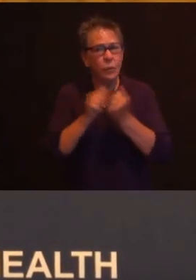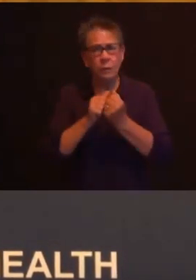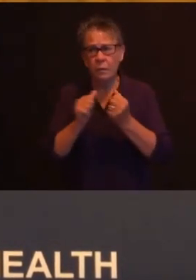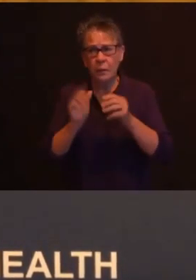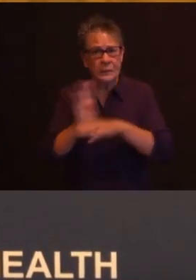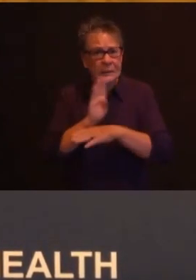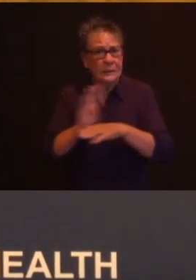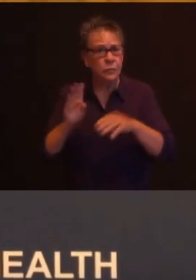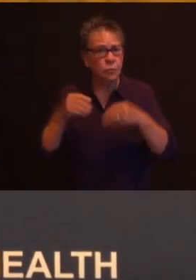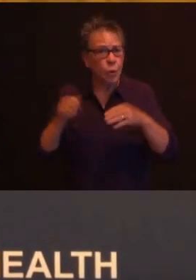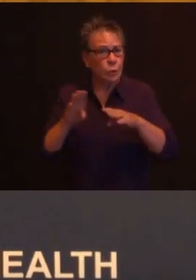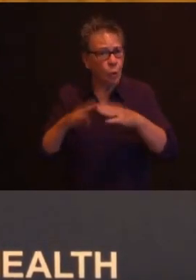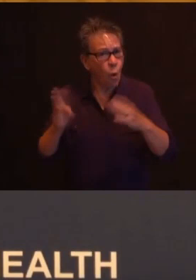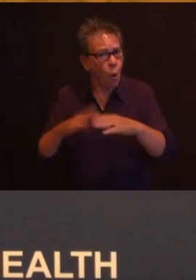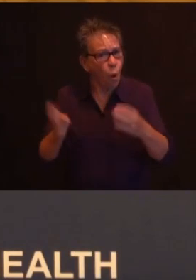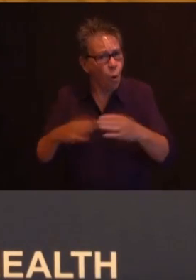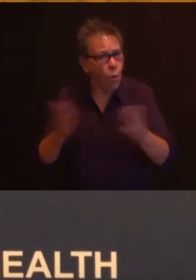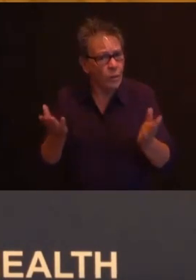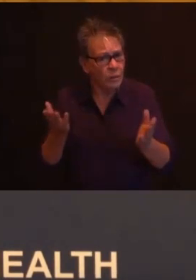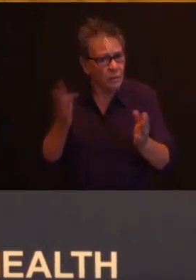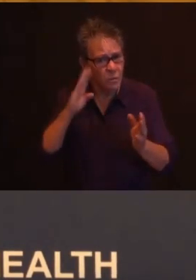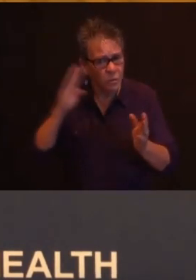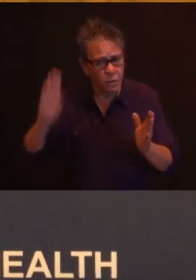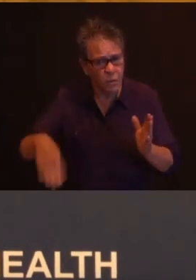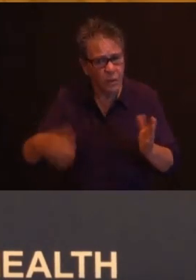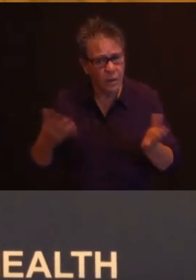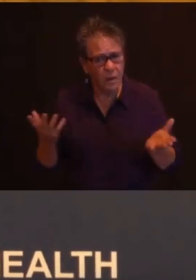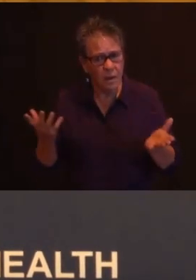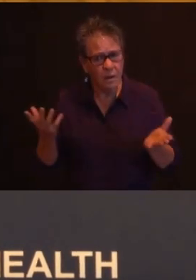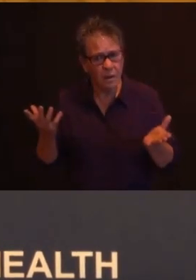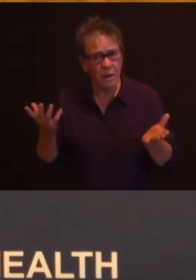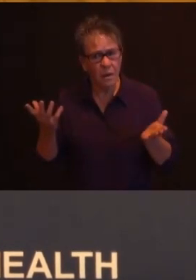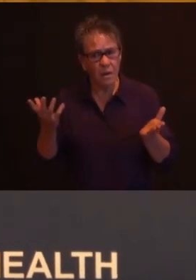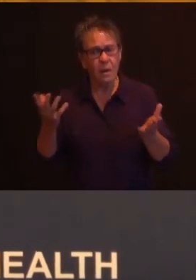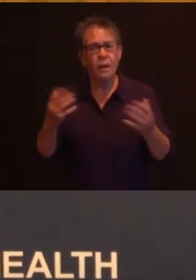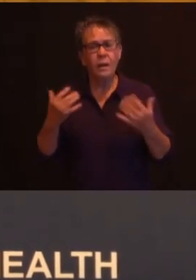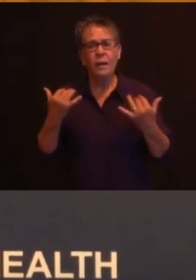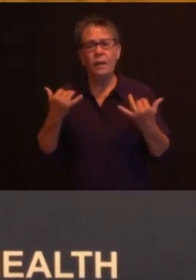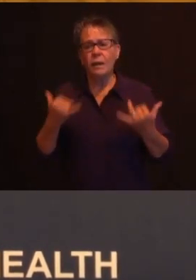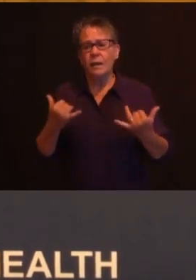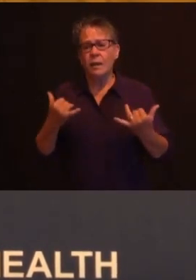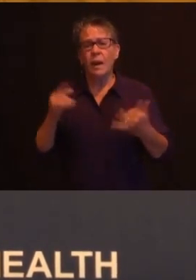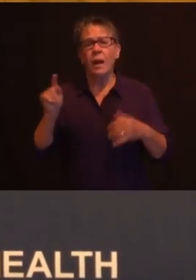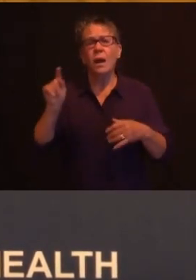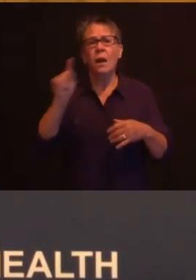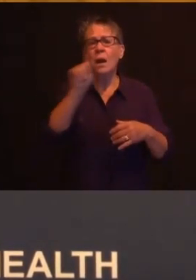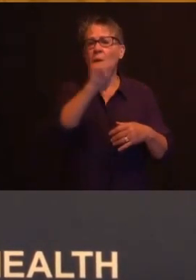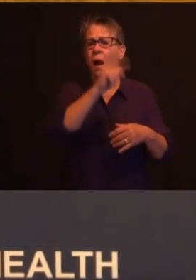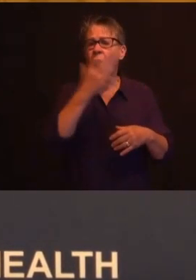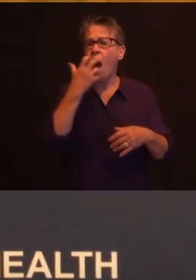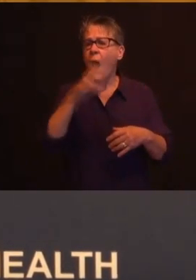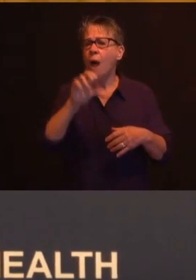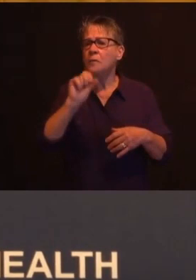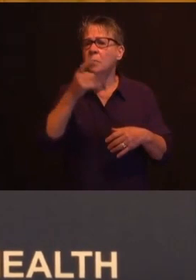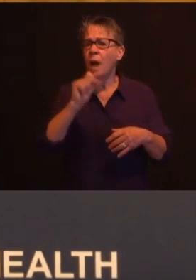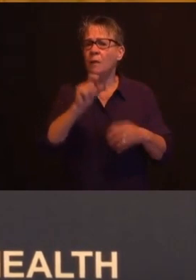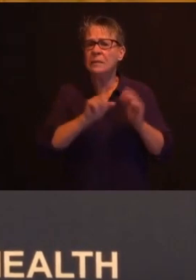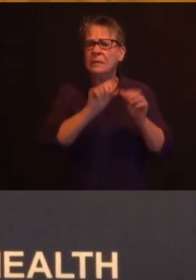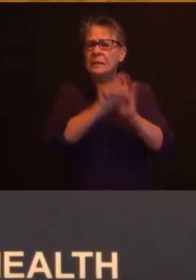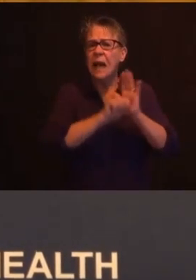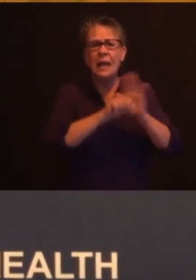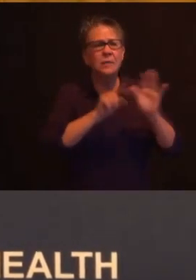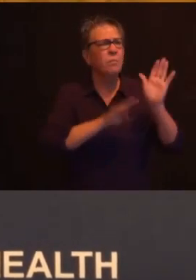that we weren't planning on a month ago. I don't know that we have an exact breakdown between the two.